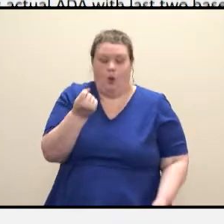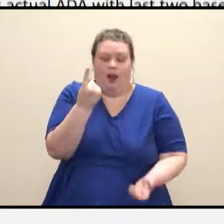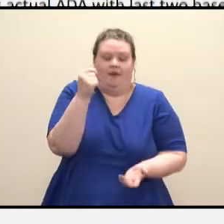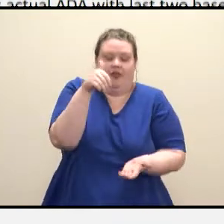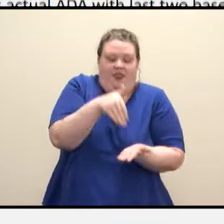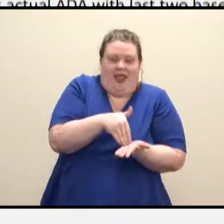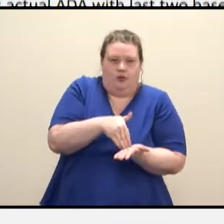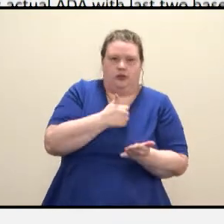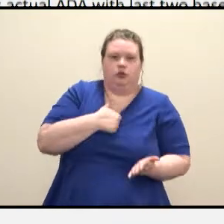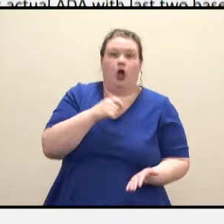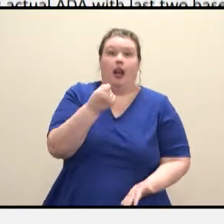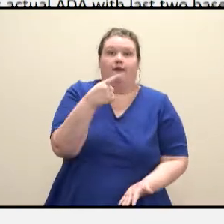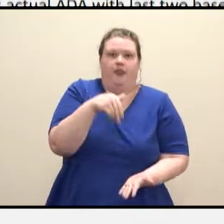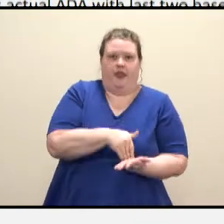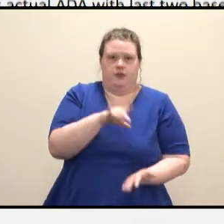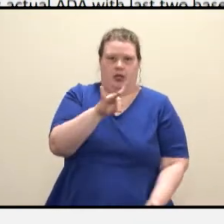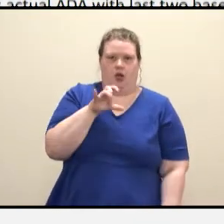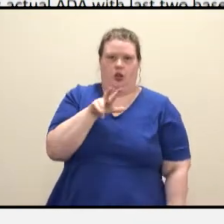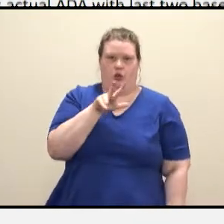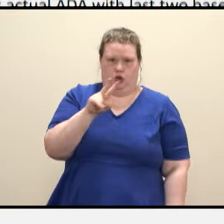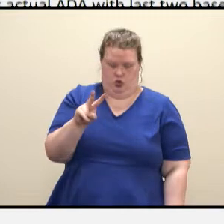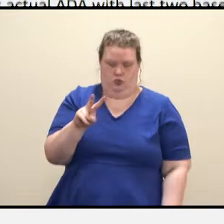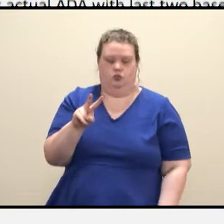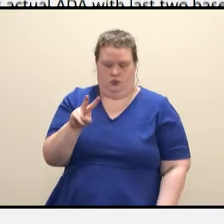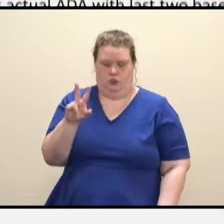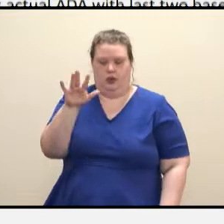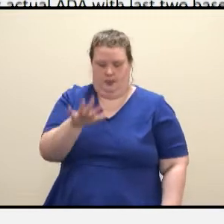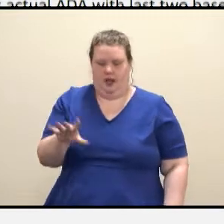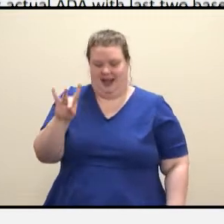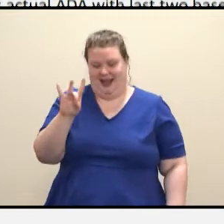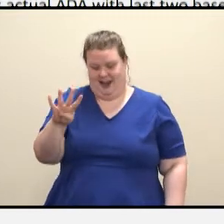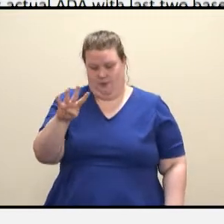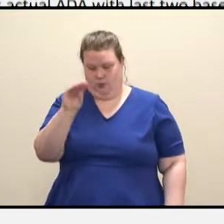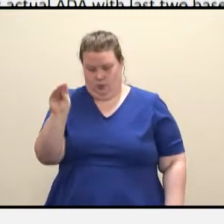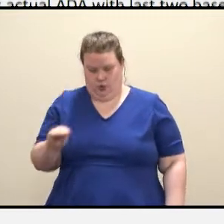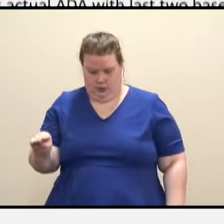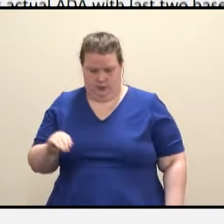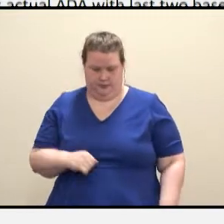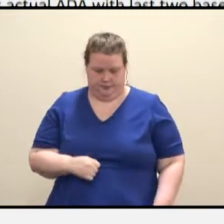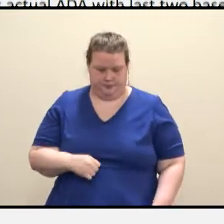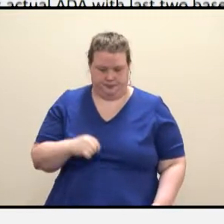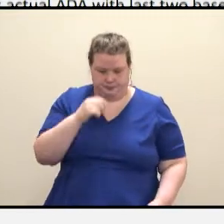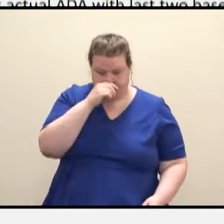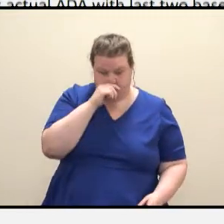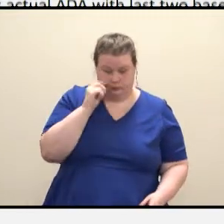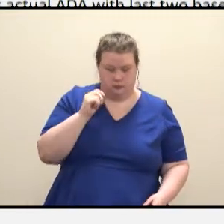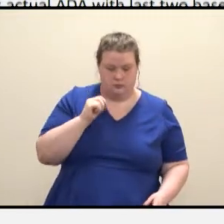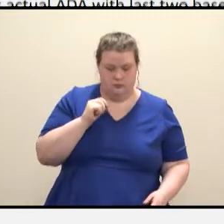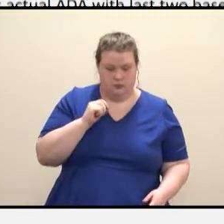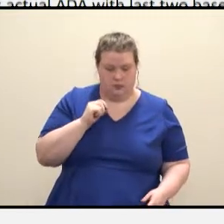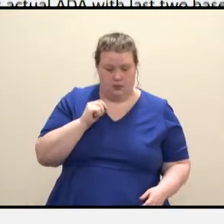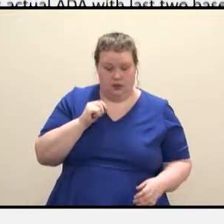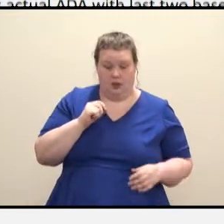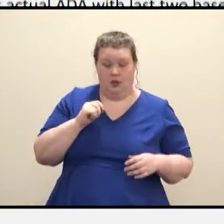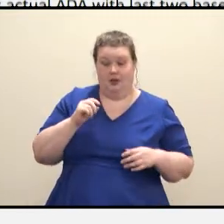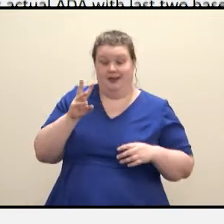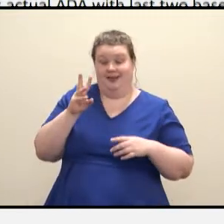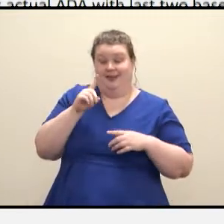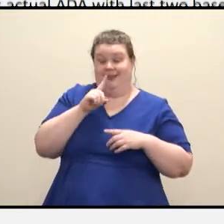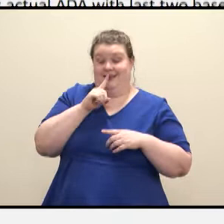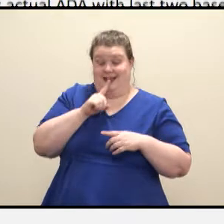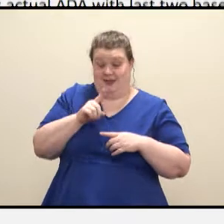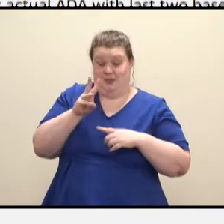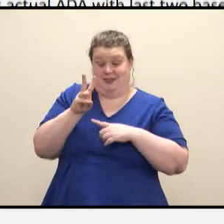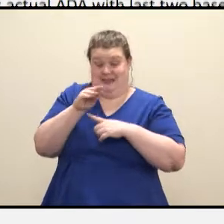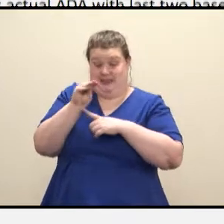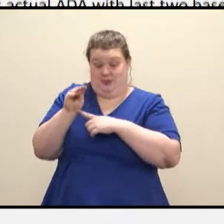see in those prior years, now 1920, that was the actual 76.6%, was even lower, but that was without